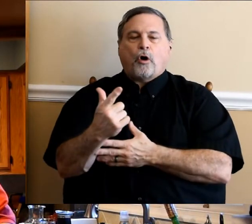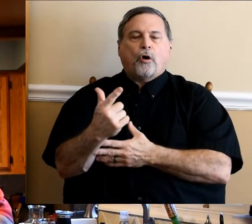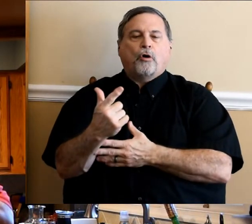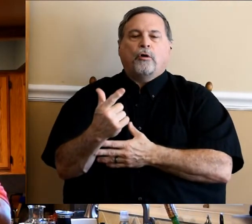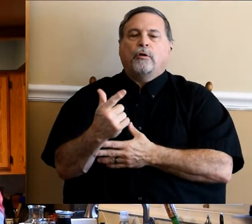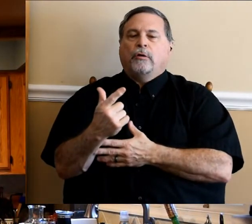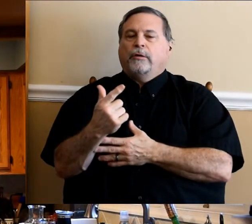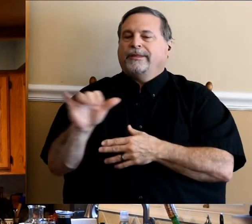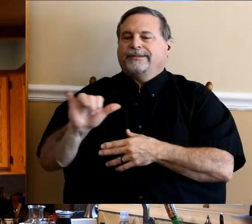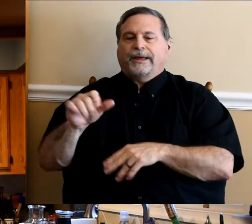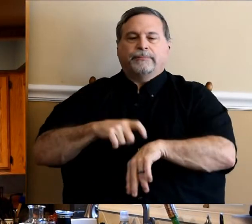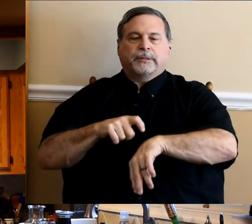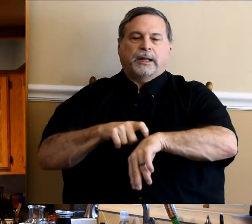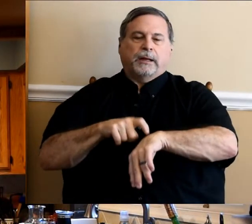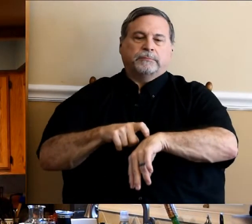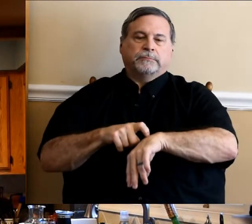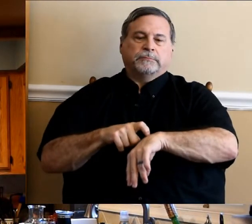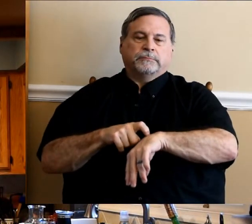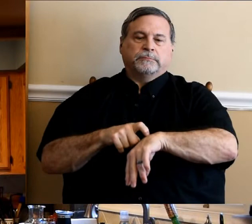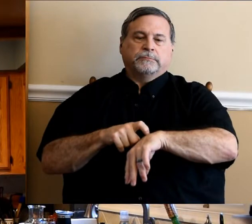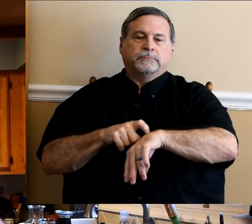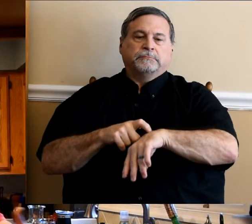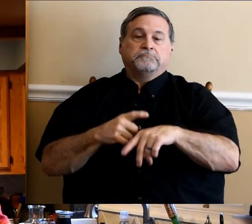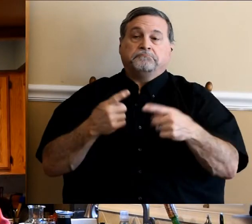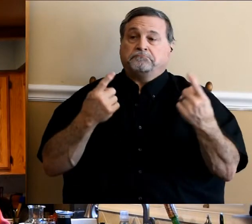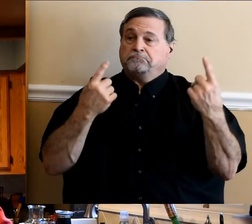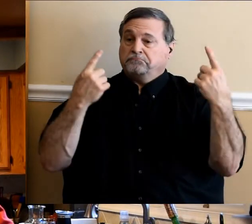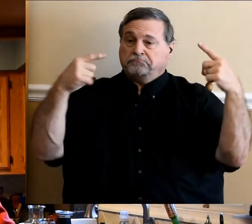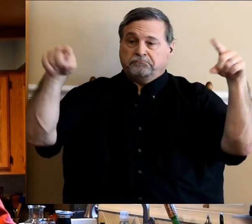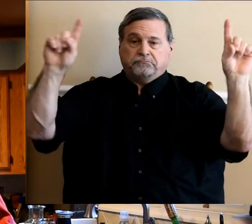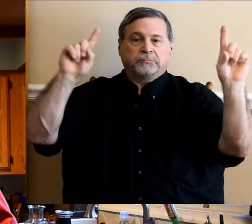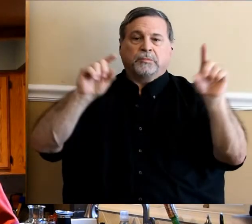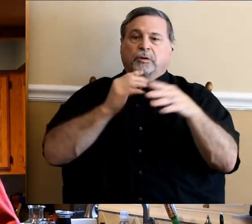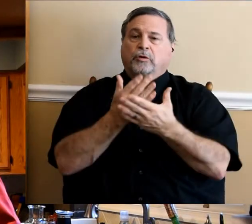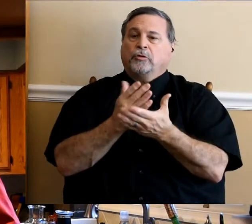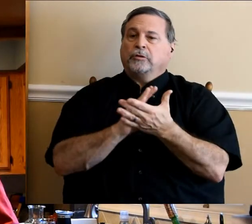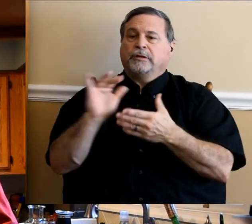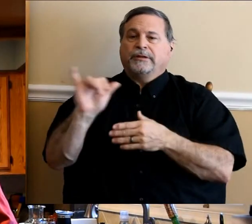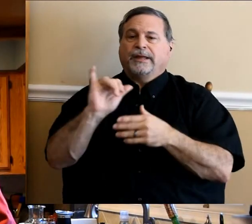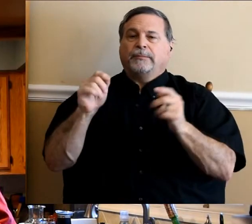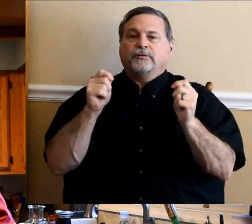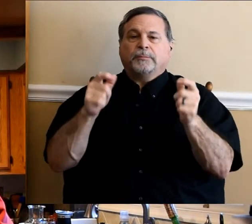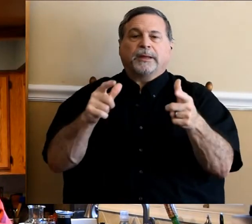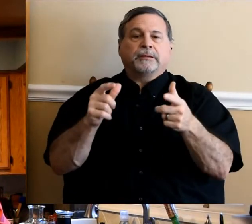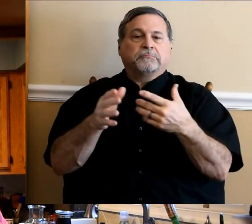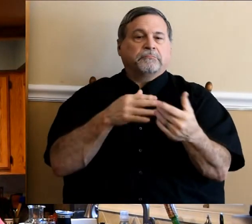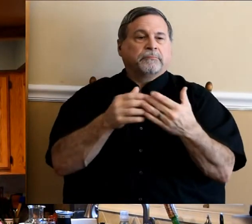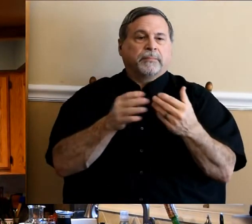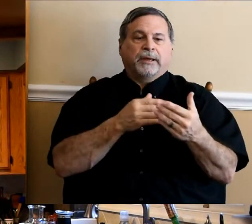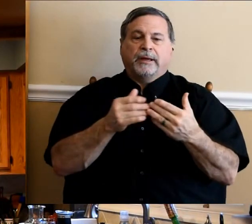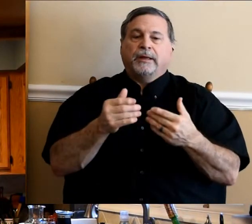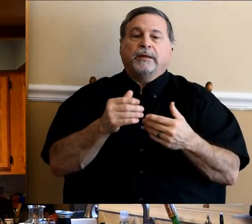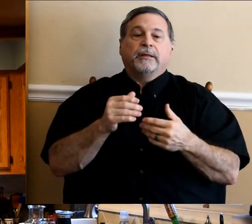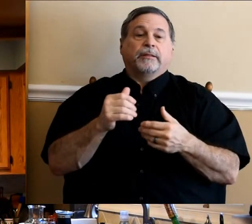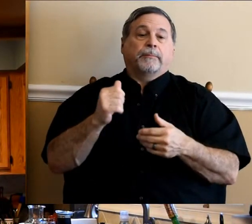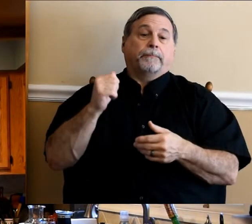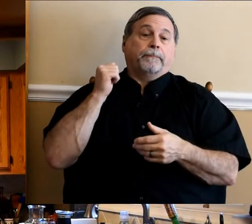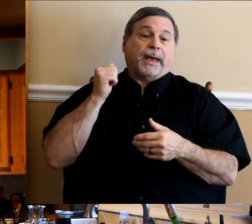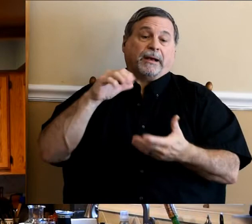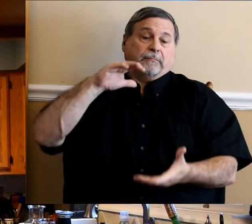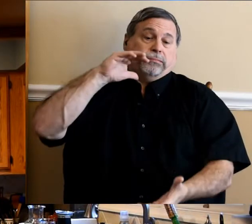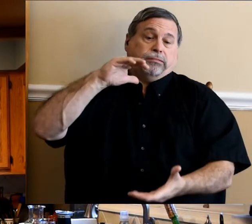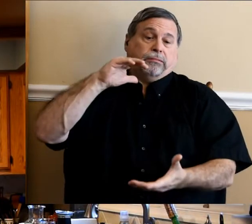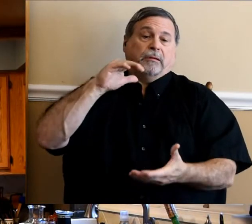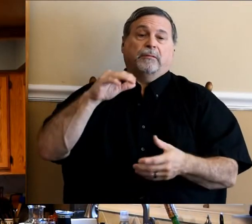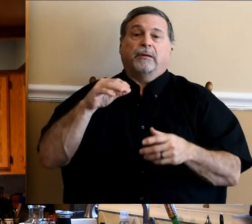briskets and the pastrami at the same time. It turned out they all cooked at about the same speed, even though the back end of